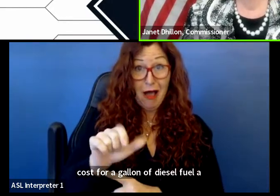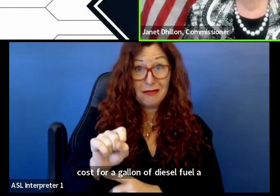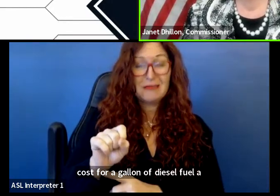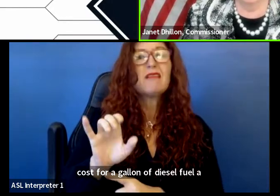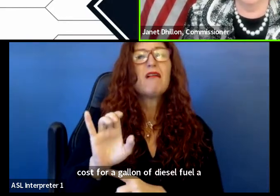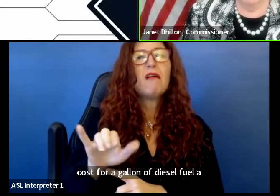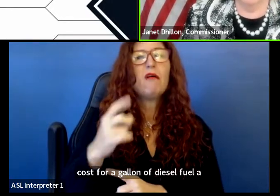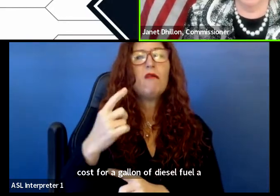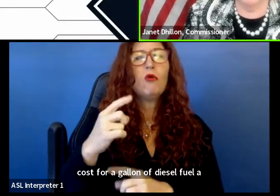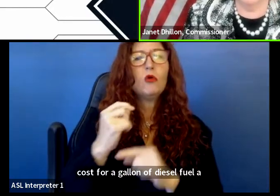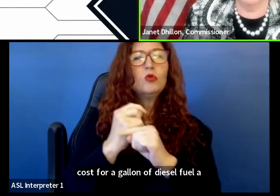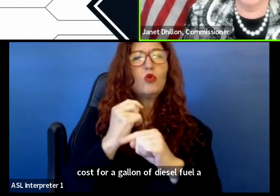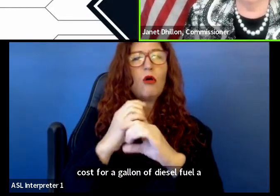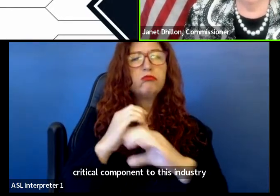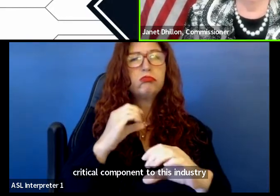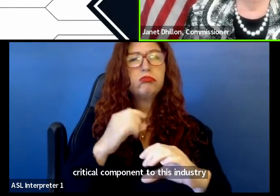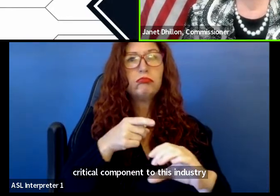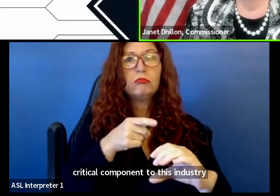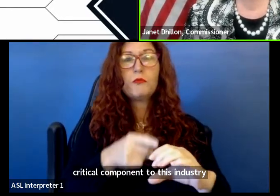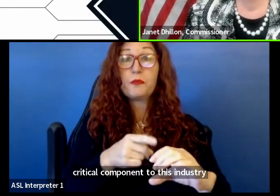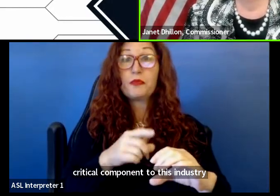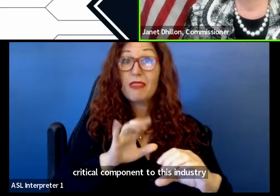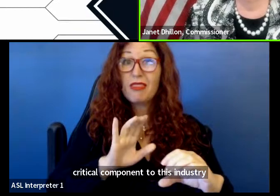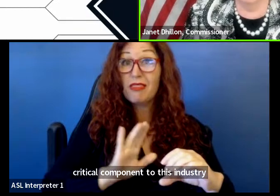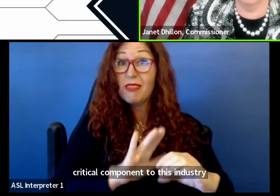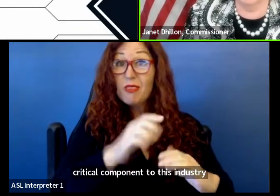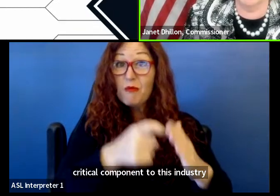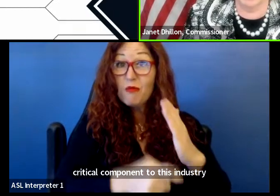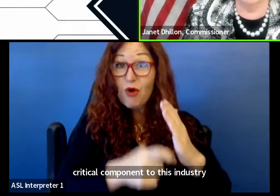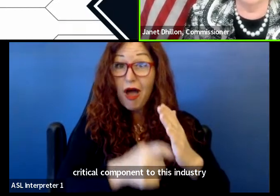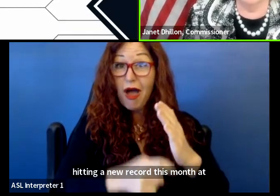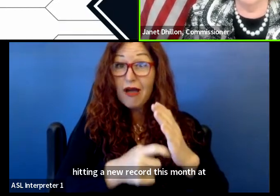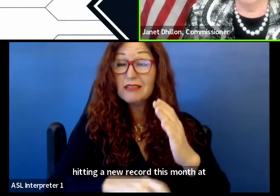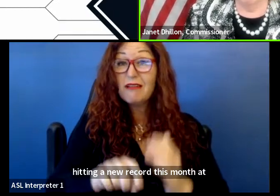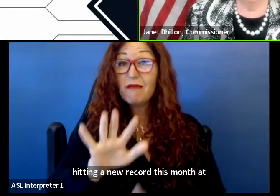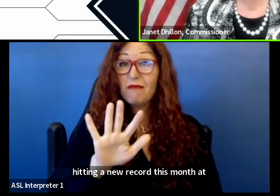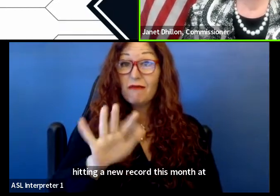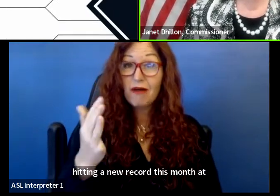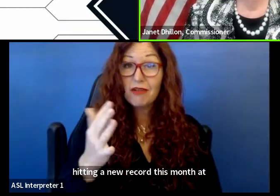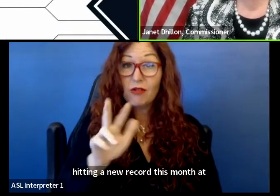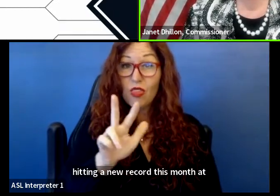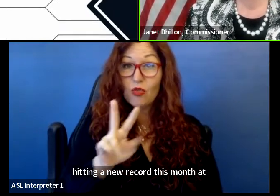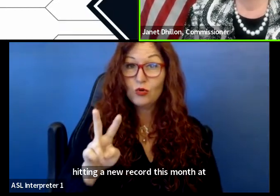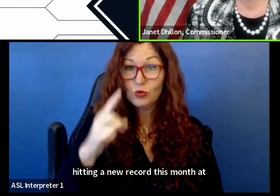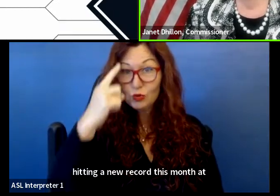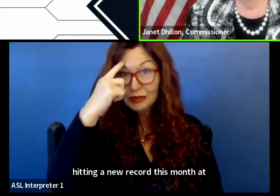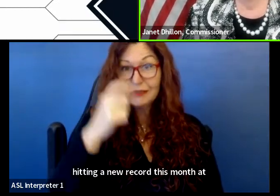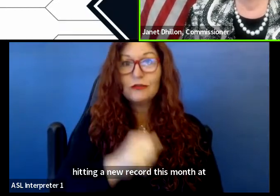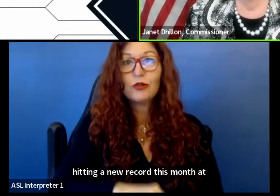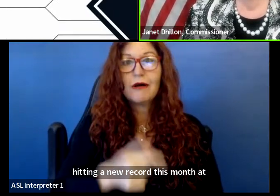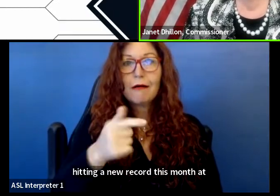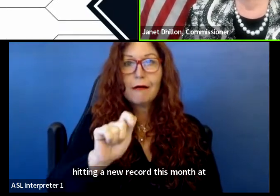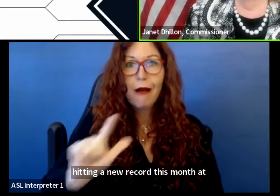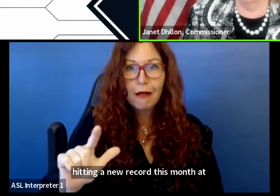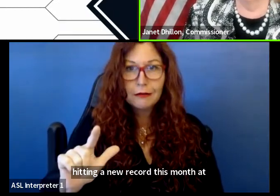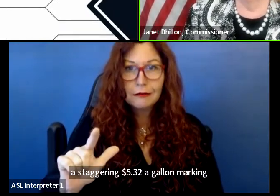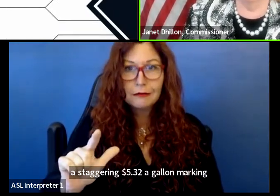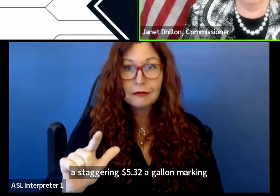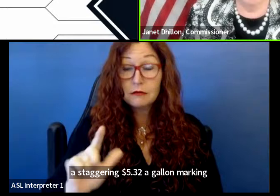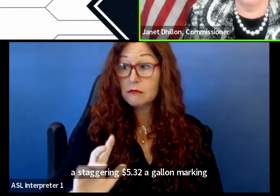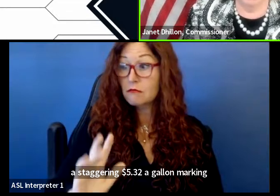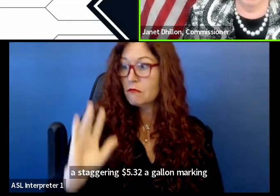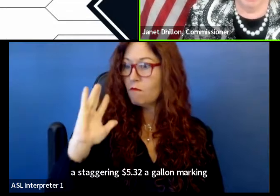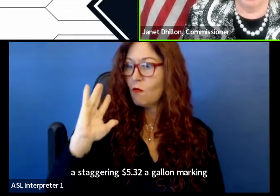hit a new record this month at a staggering five dollars and 32 cents a gallon marking a 2.20 increase